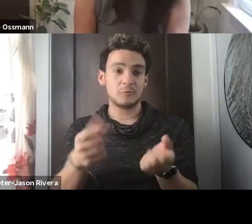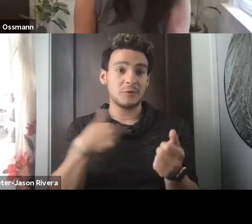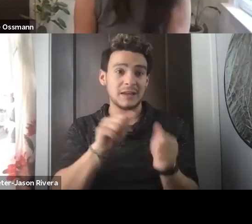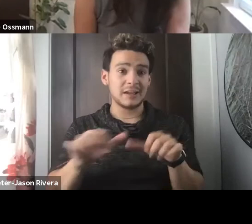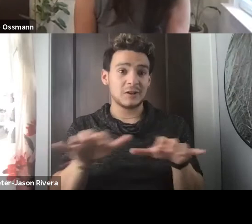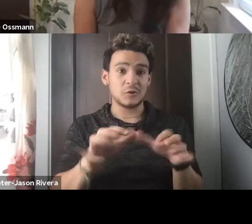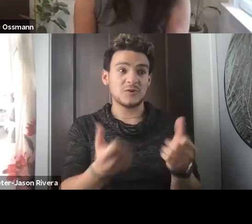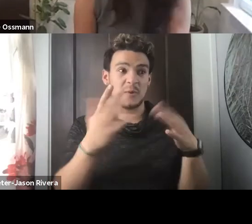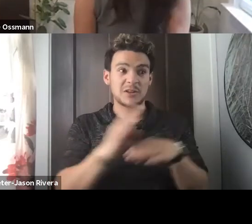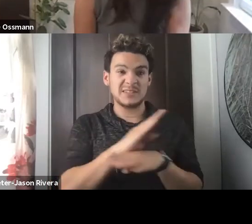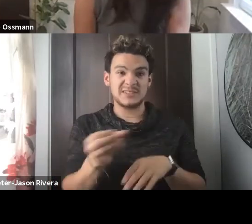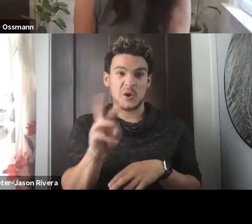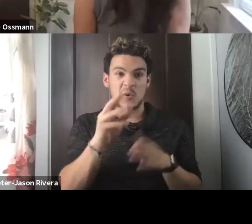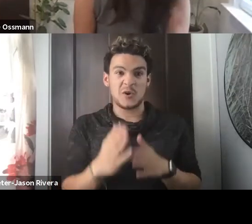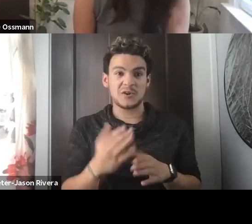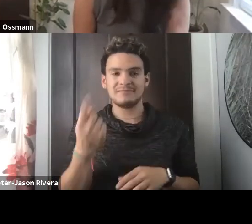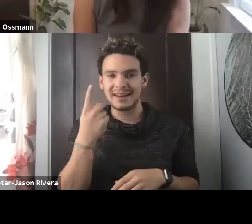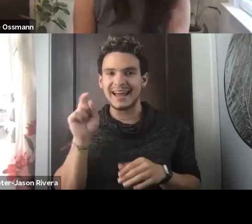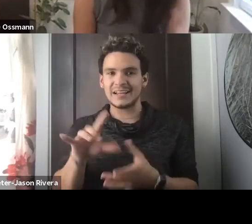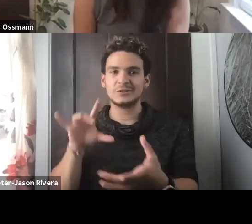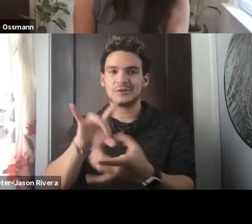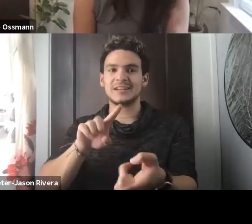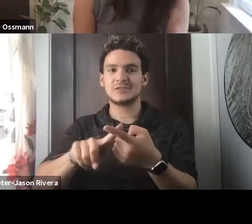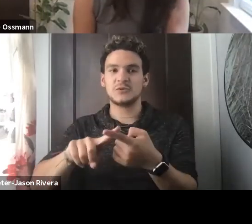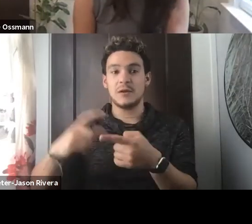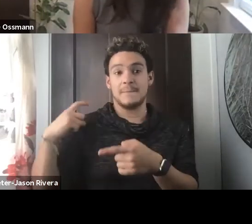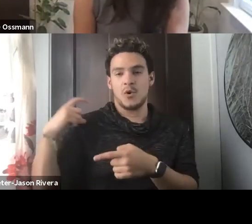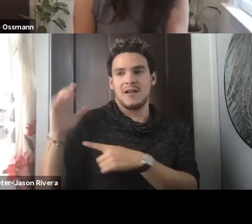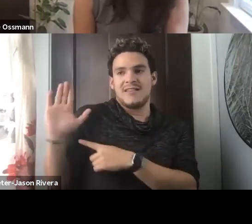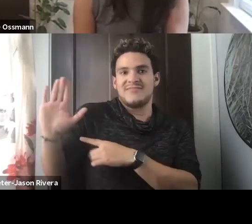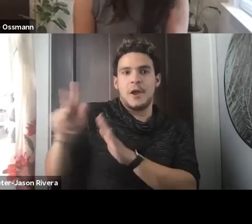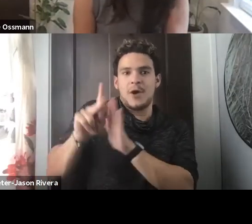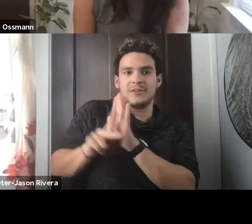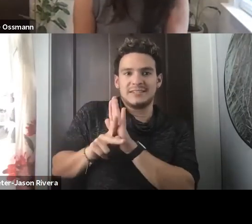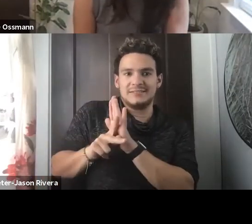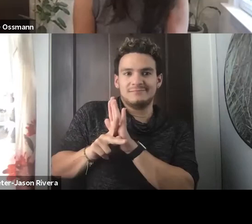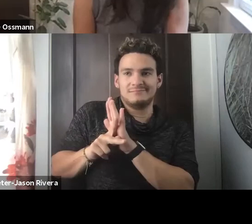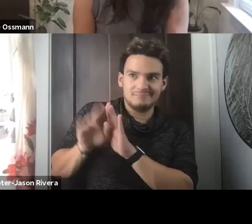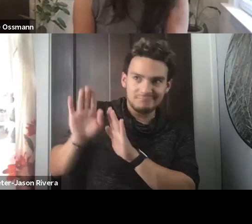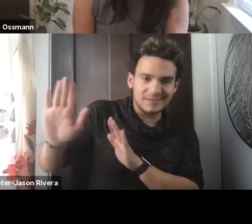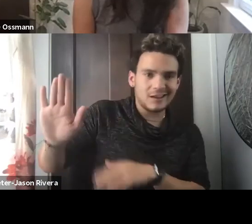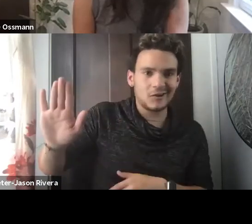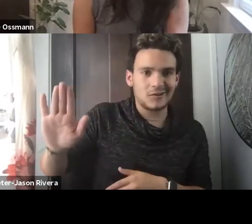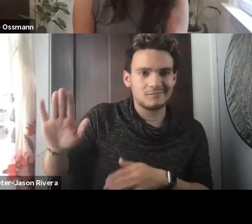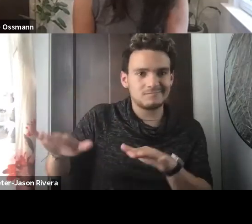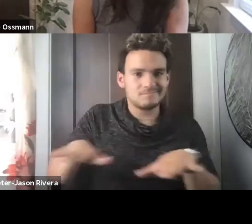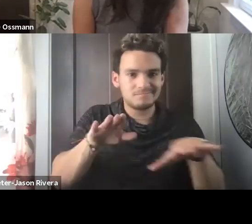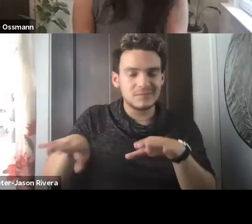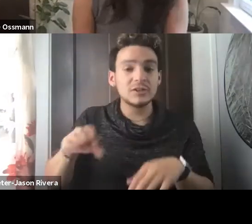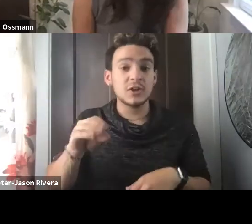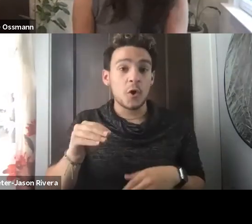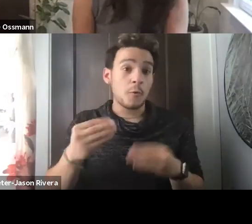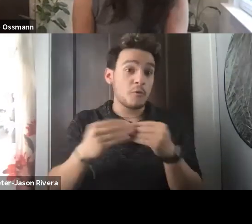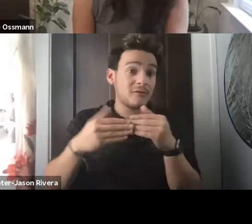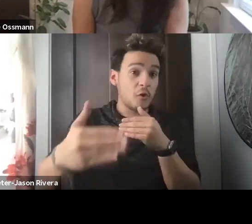but it has to do with a lot with the employer's policies as well. So, I think going forward, it's going to be a